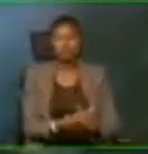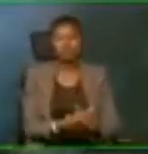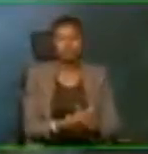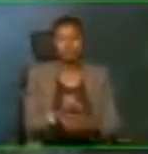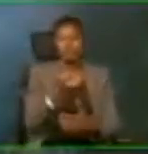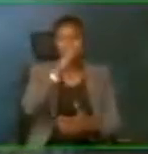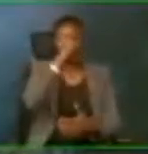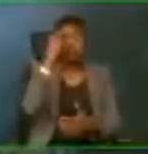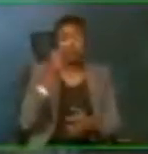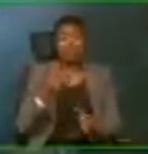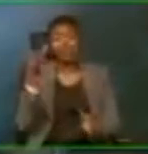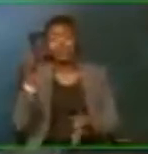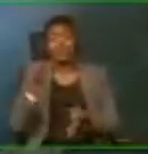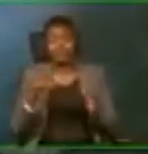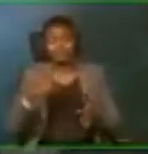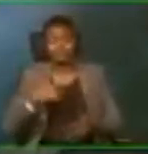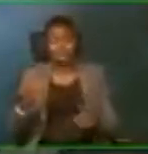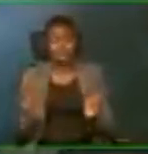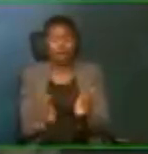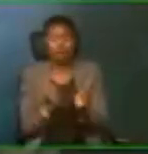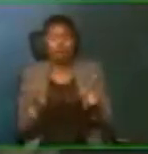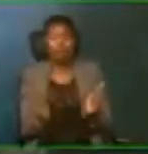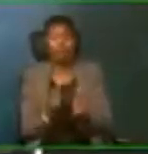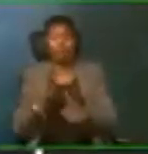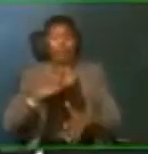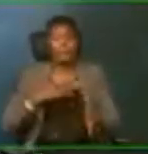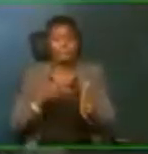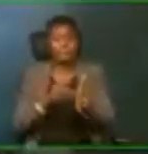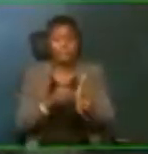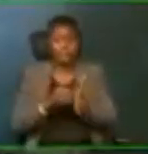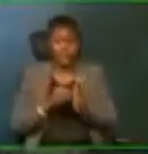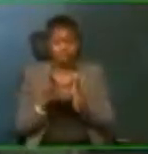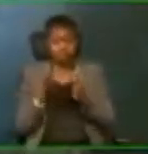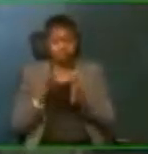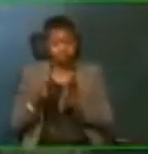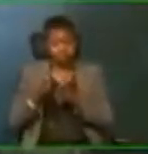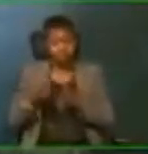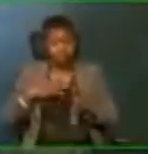Because if I am pursuing my own agenda,